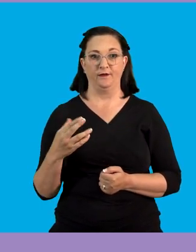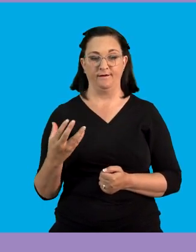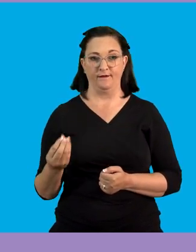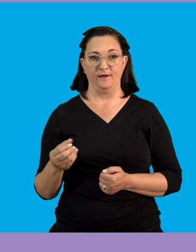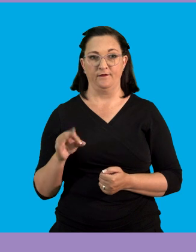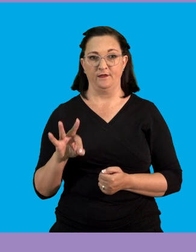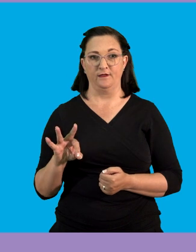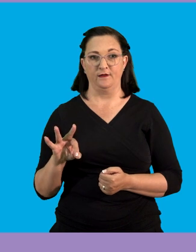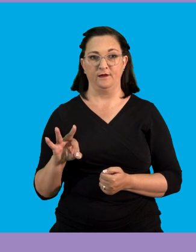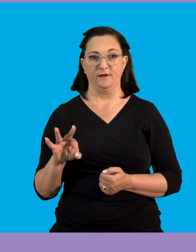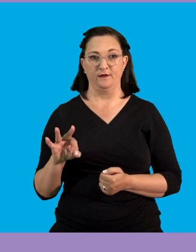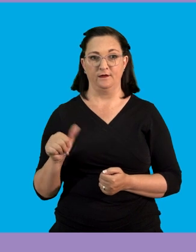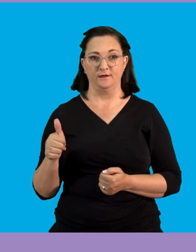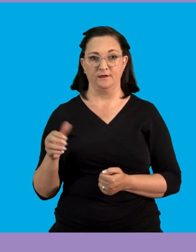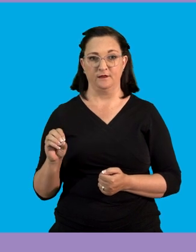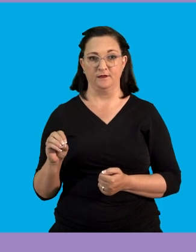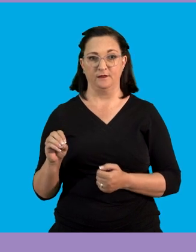6x, and on the right, we'll have